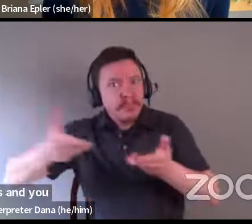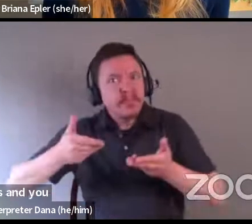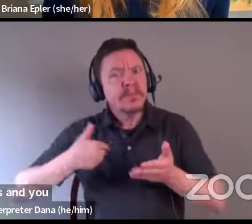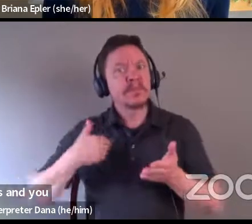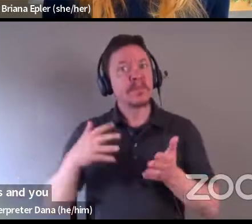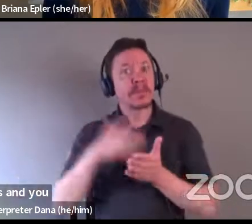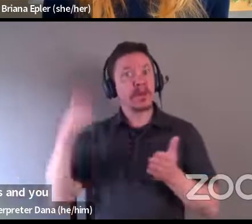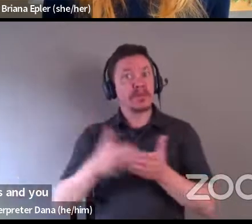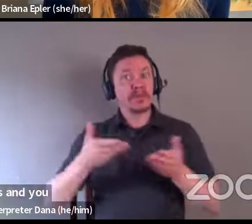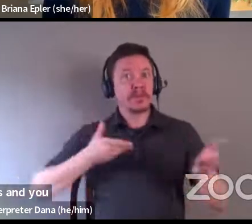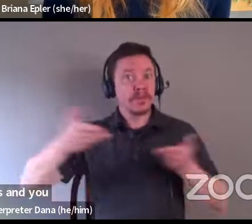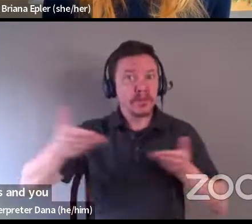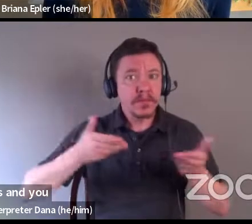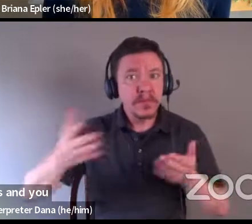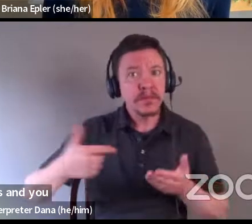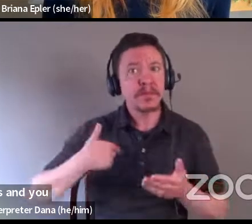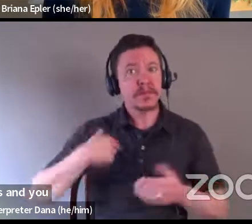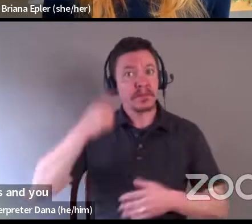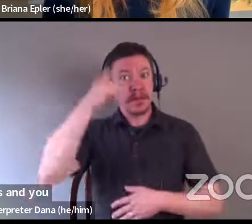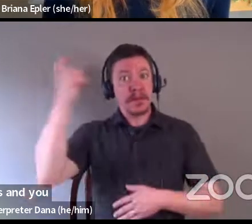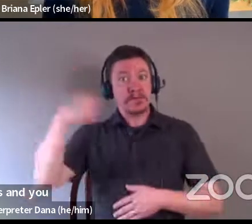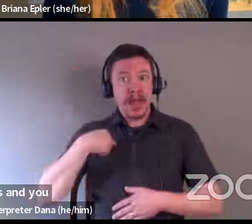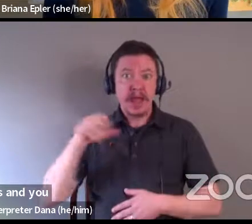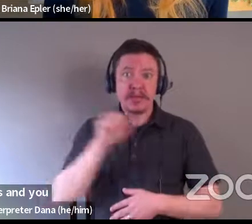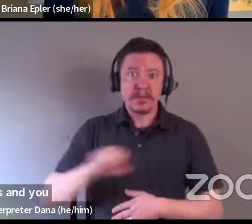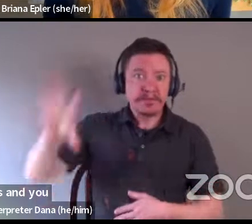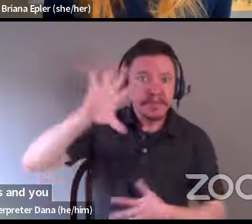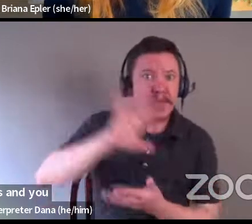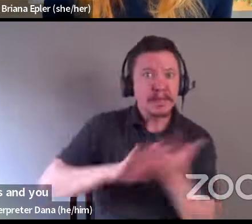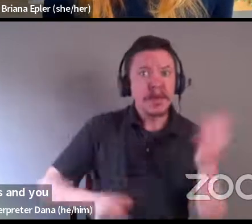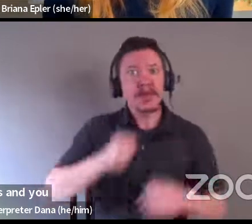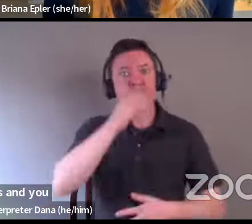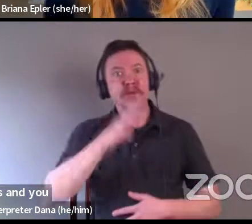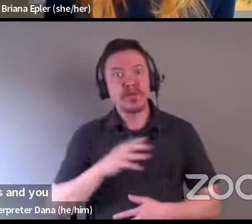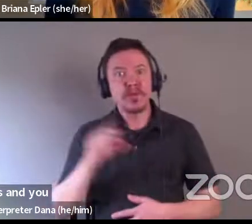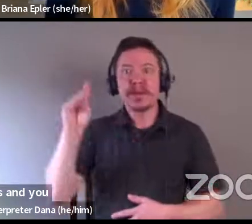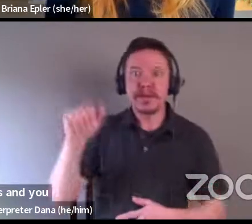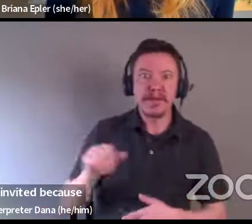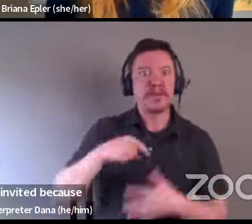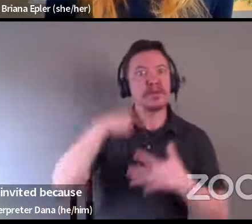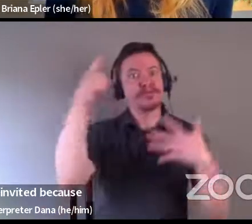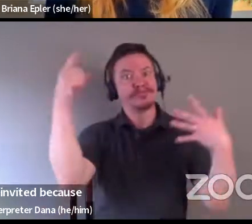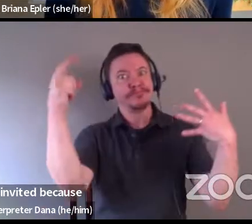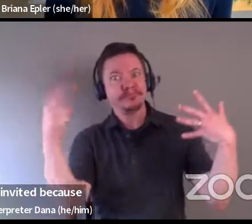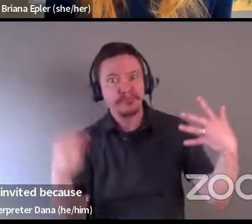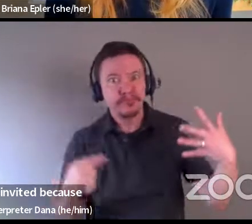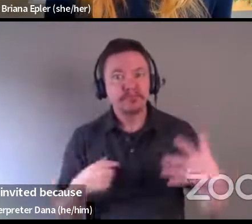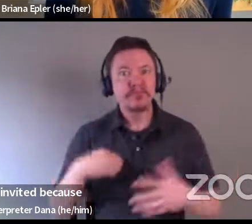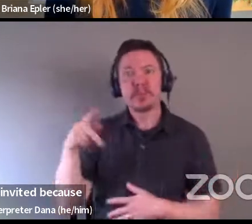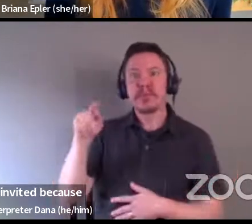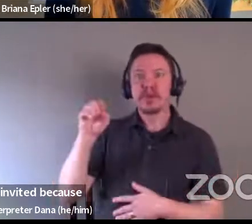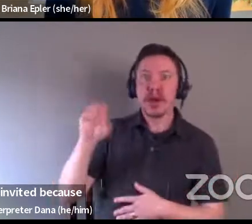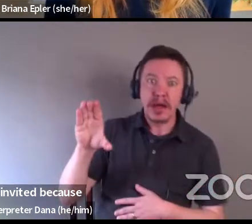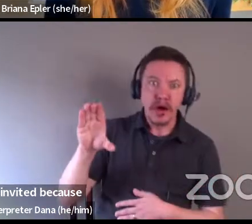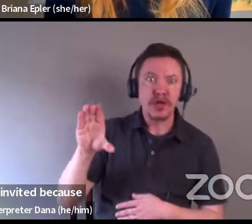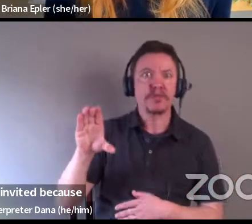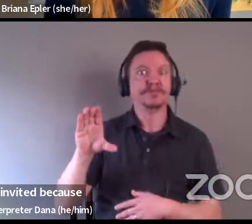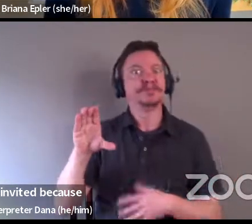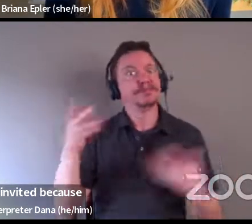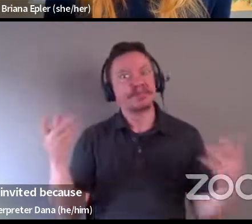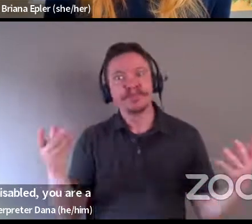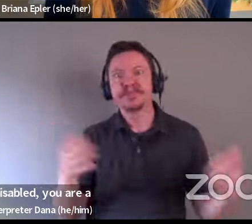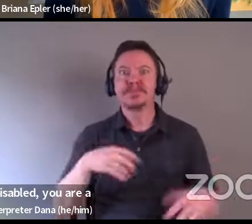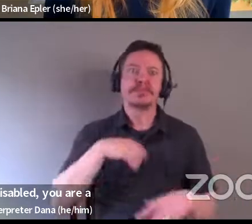invited because I tick so many boxes, sort of thing. You're disabled, you're a person of color, you're